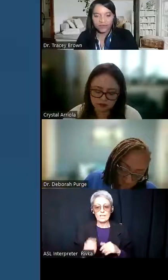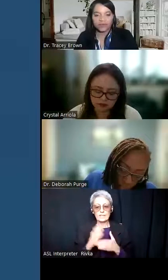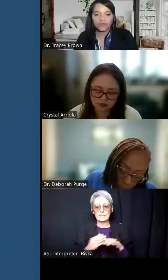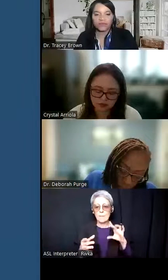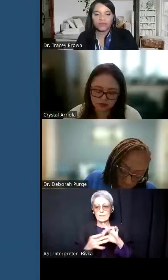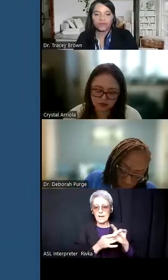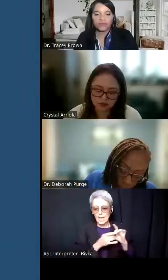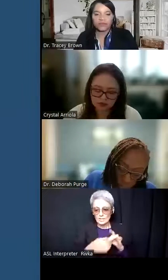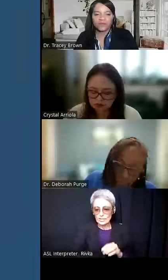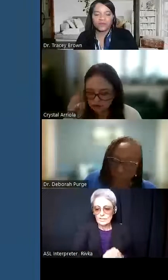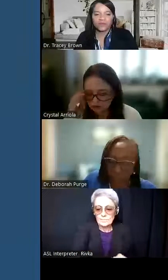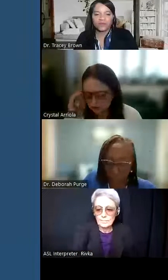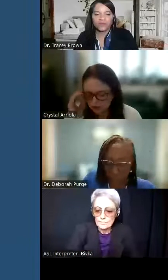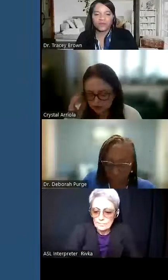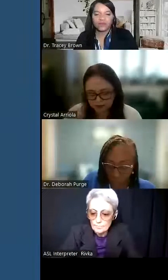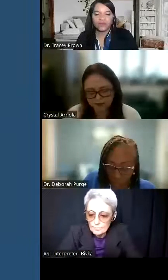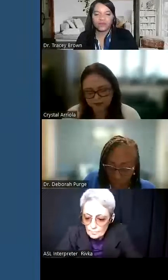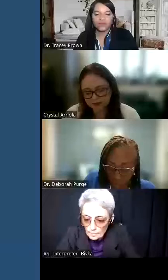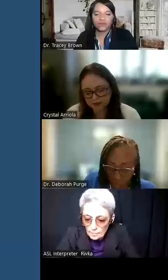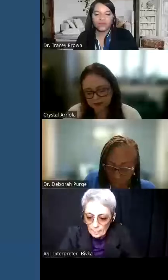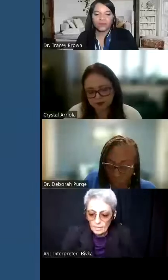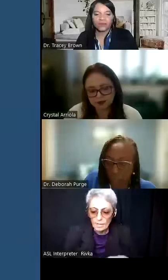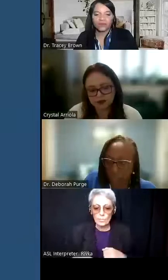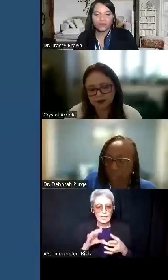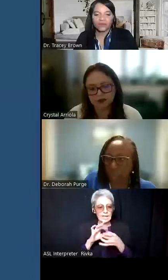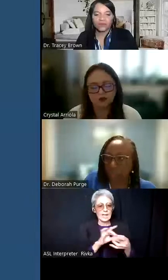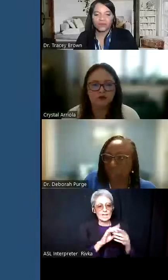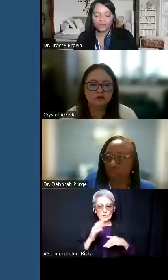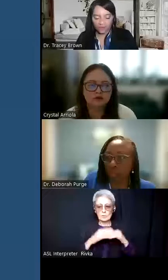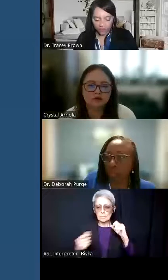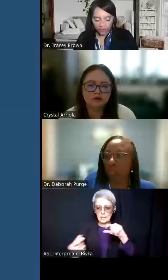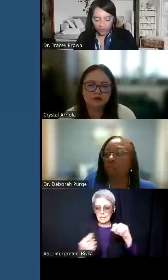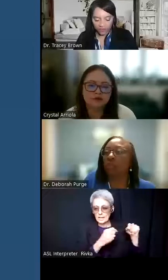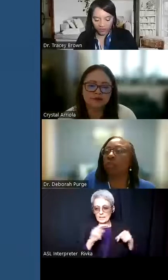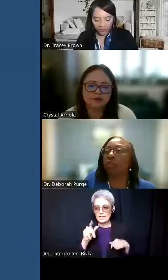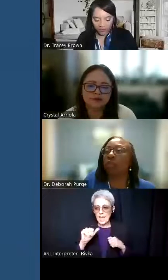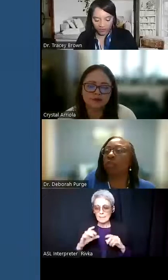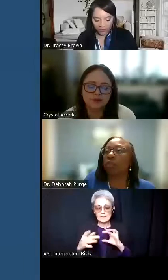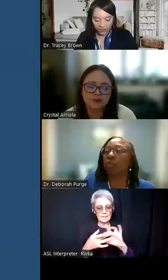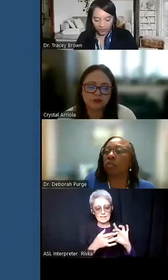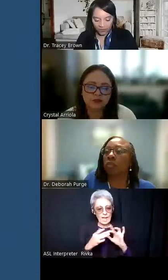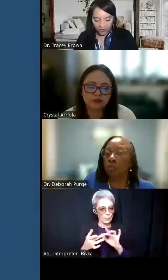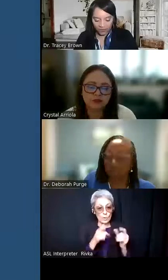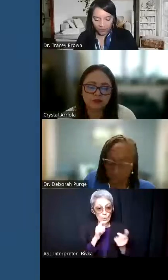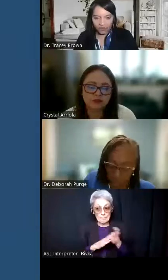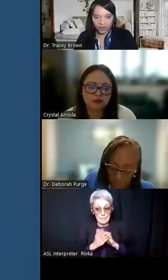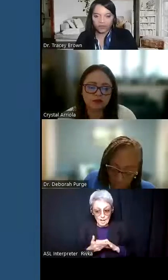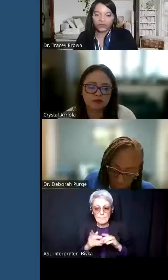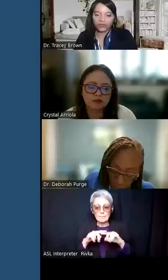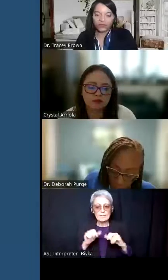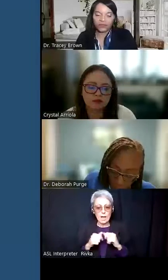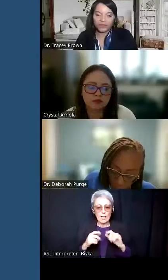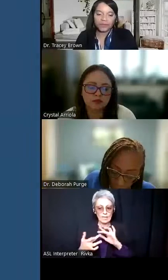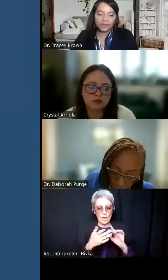build networks. Who we become and how we function depends entirely on how these networks develop, and our interactions